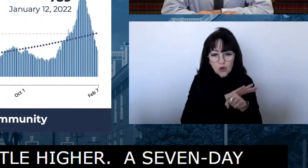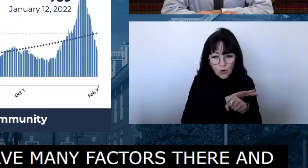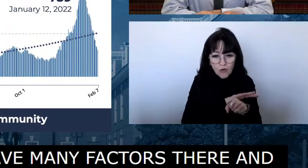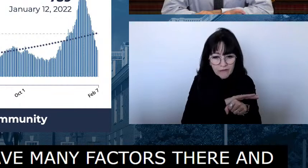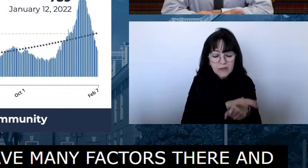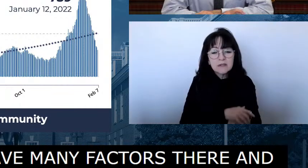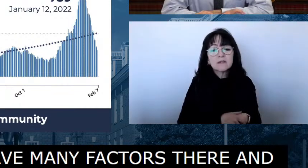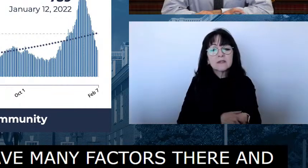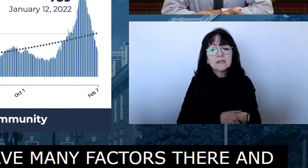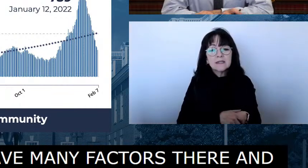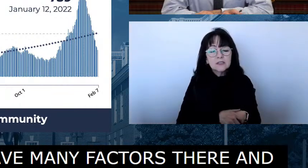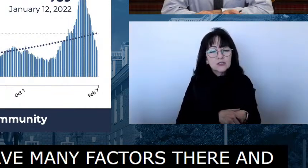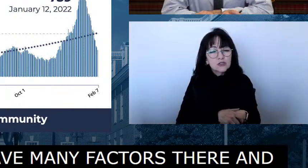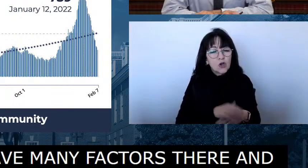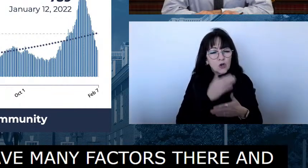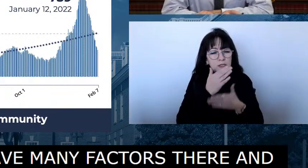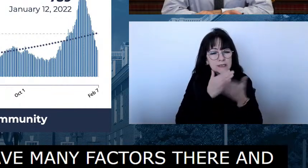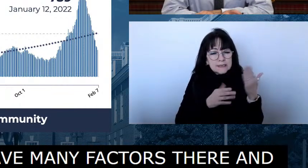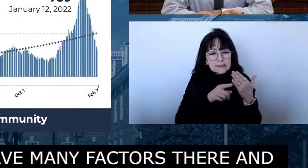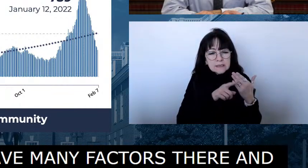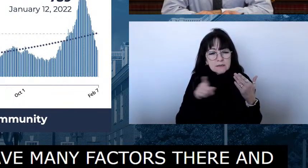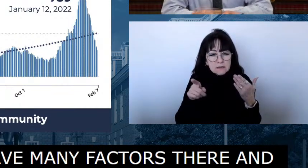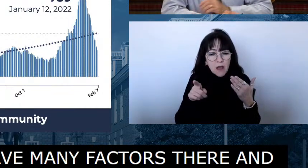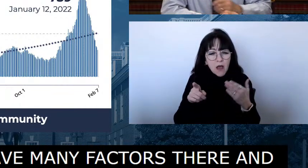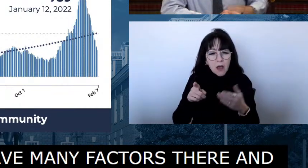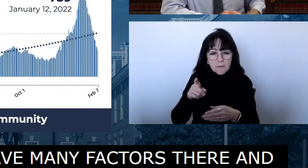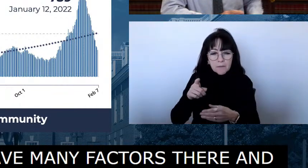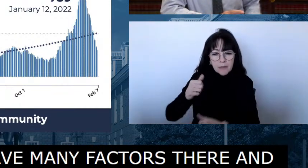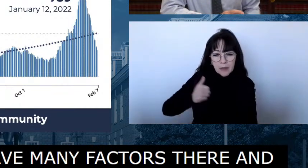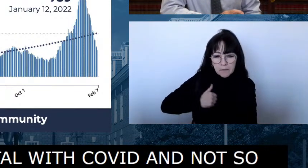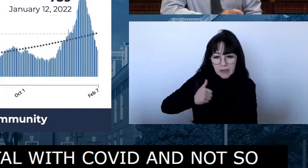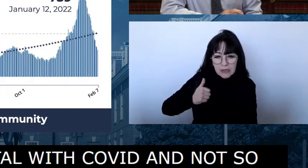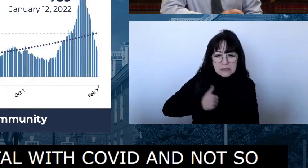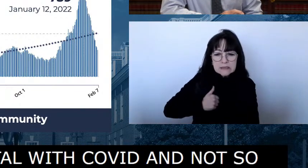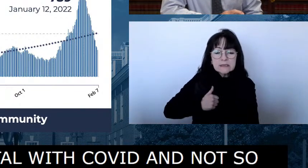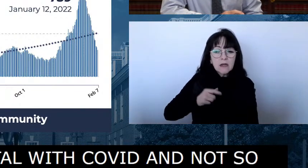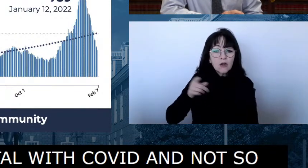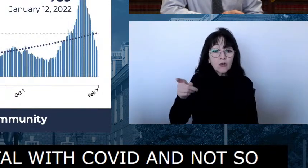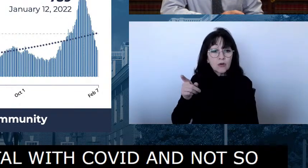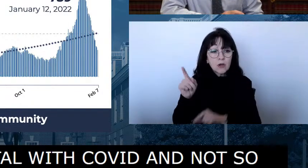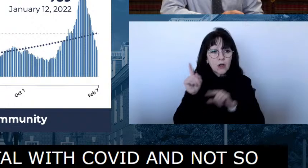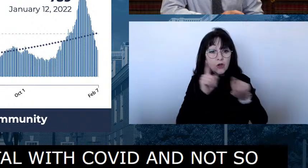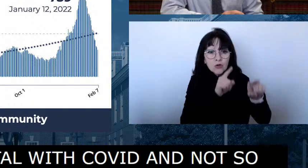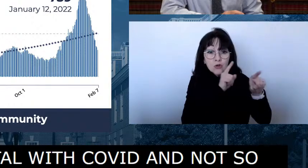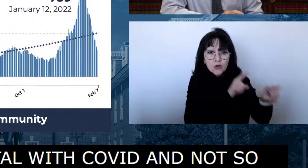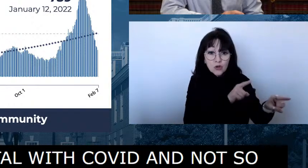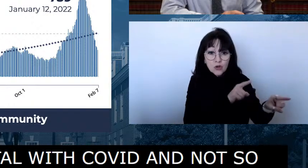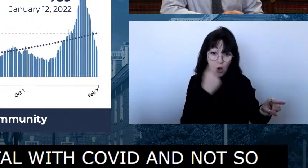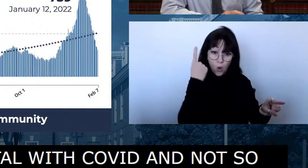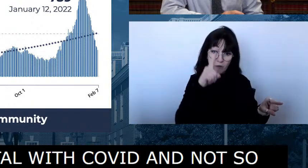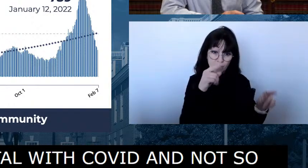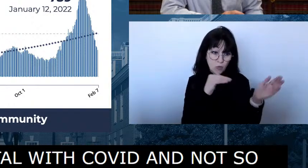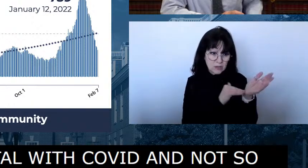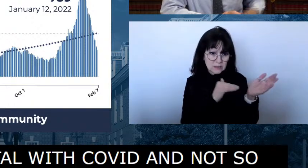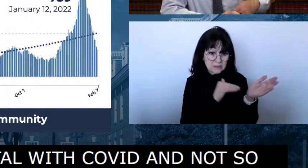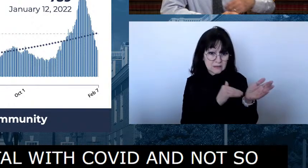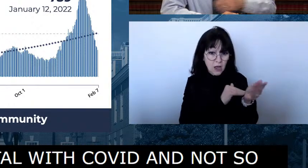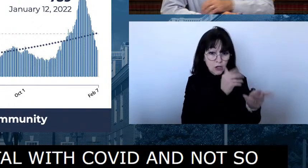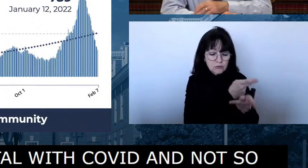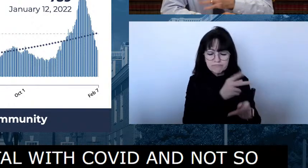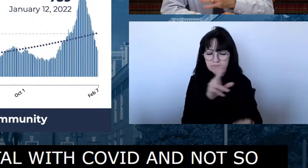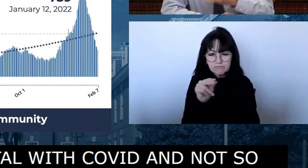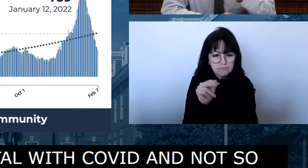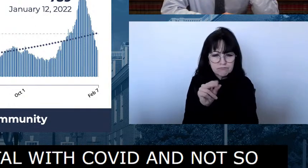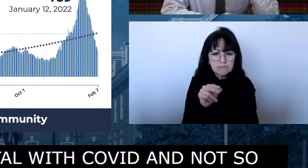with respect to the two missions there. So the non-clinical activities, great feedback from the hospitals.